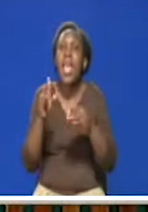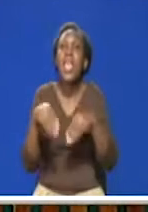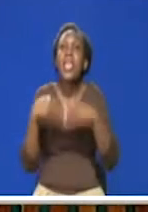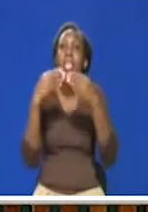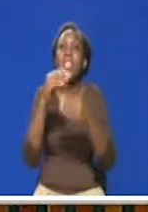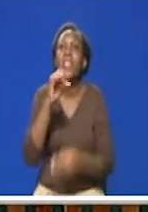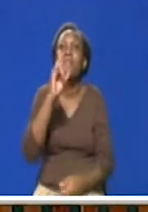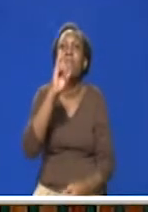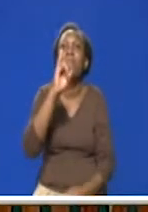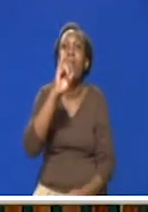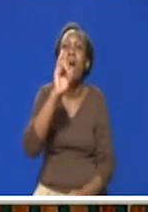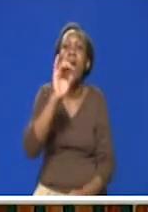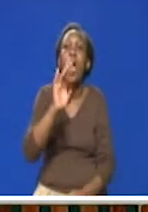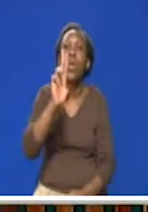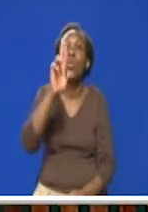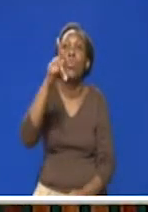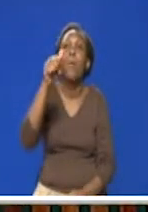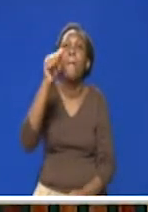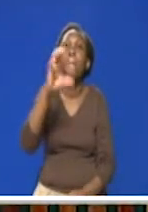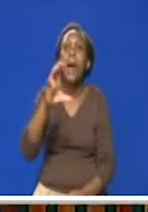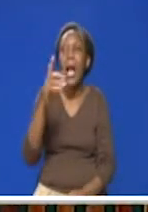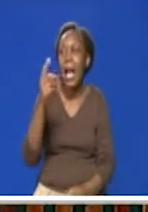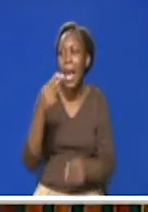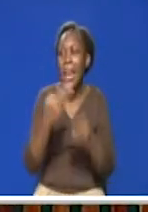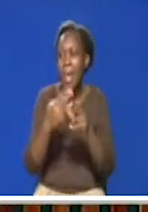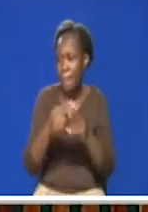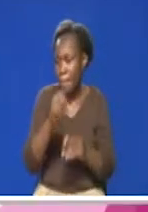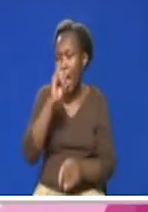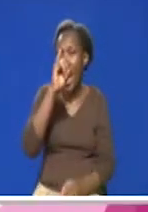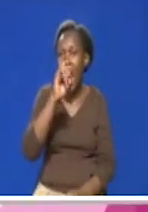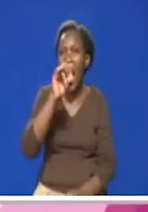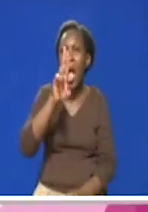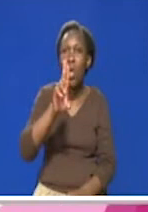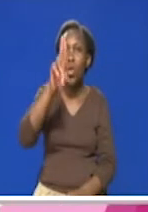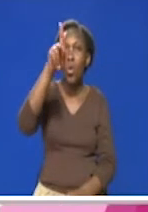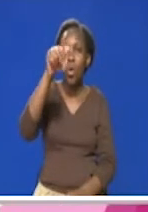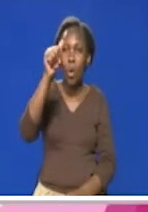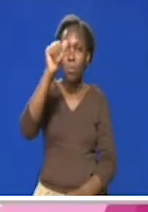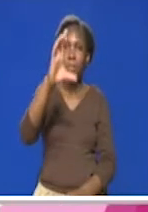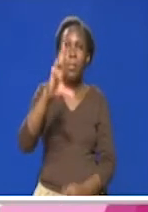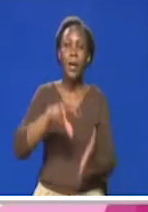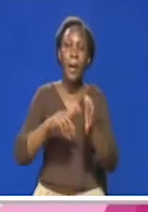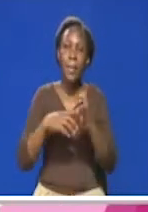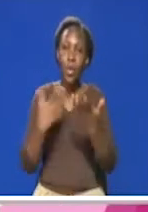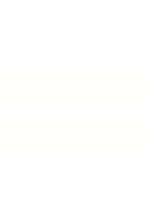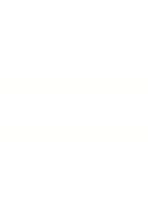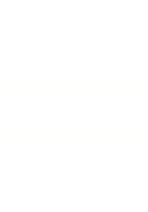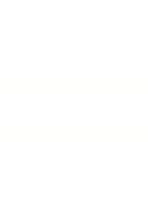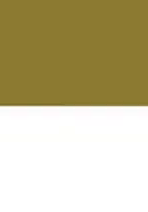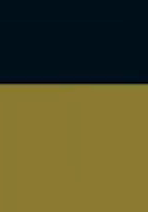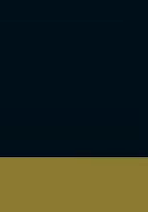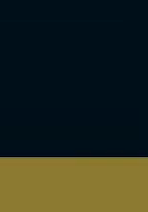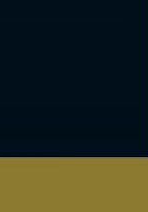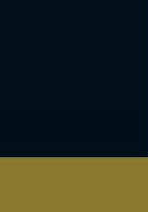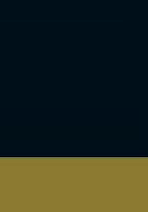of alkanes. And the IUPAC name, we mean now the name that are identified by the International Union of Pure